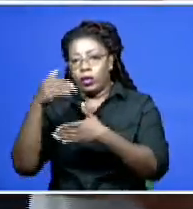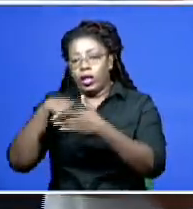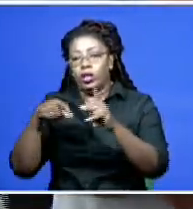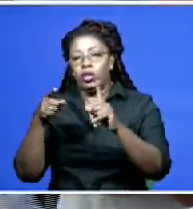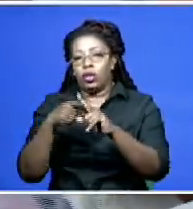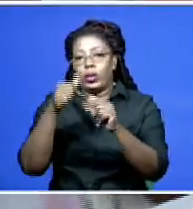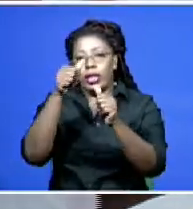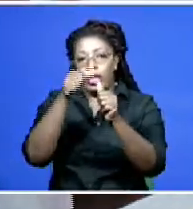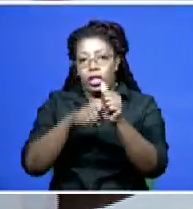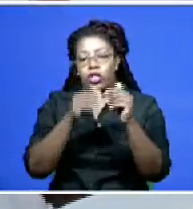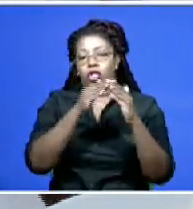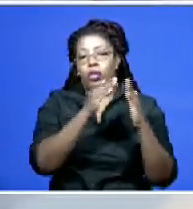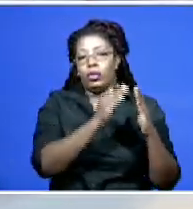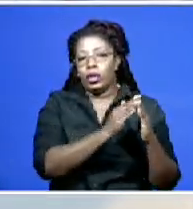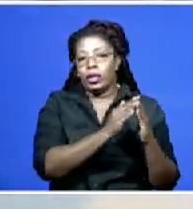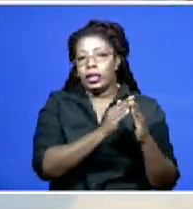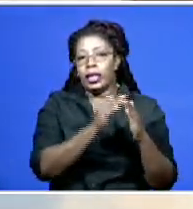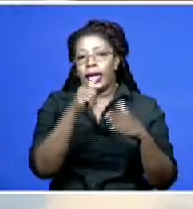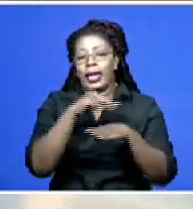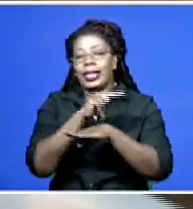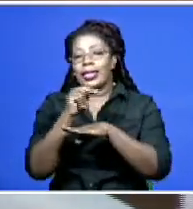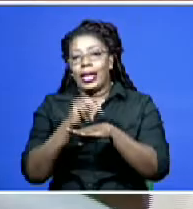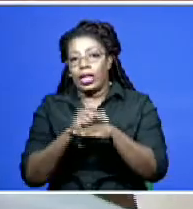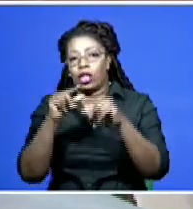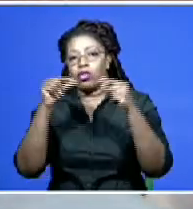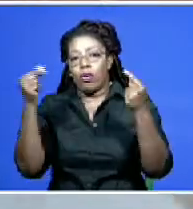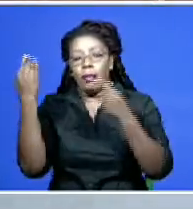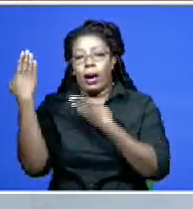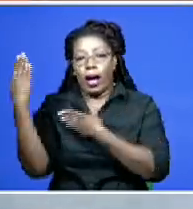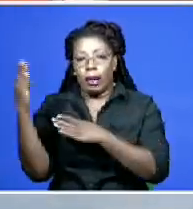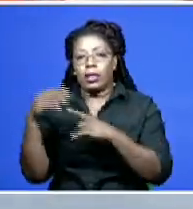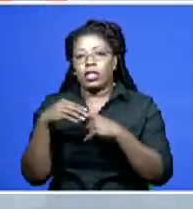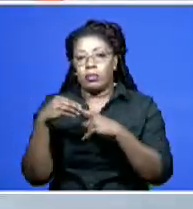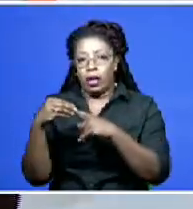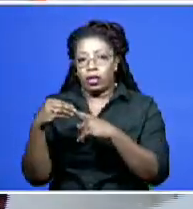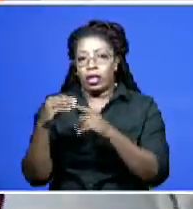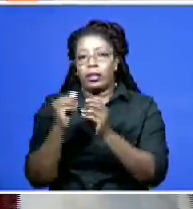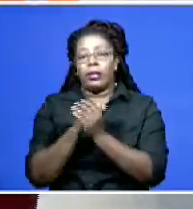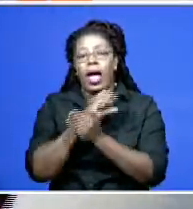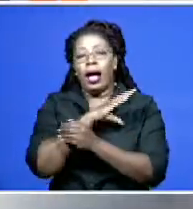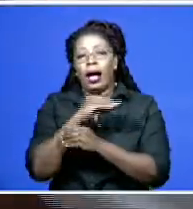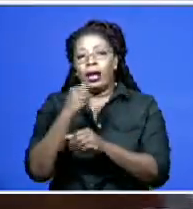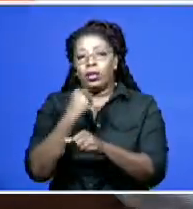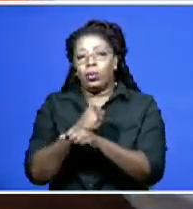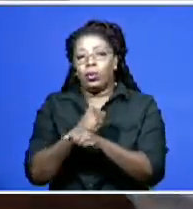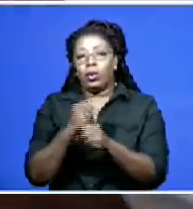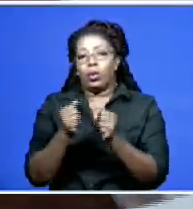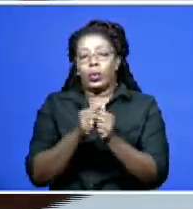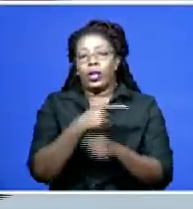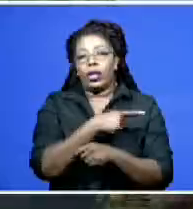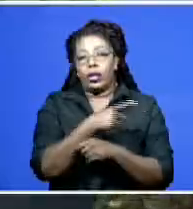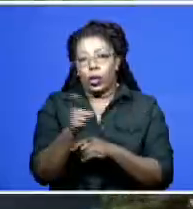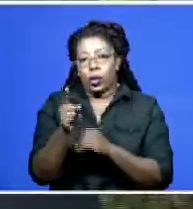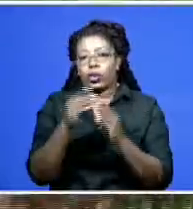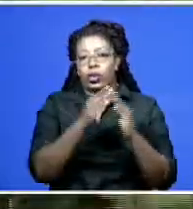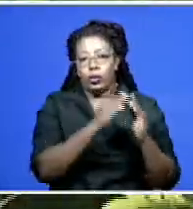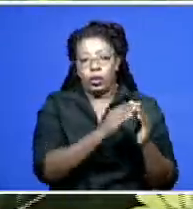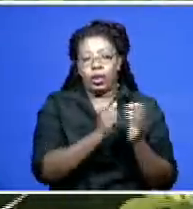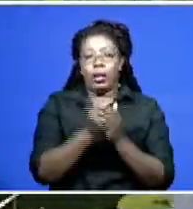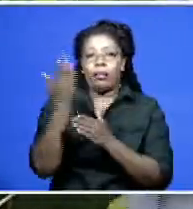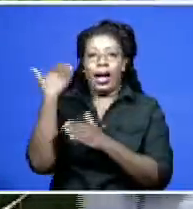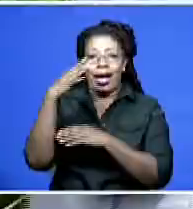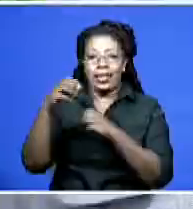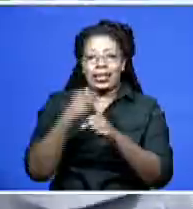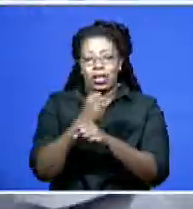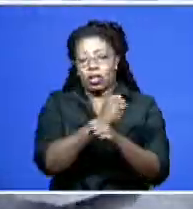every community within New Providence and Grand Bahama especially, and work with those communities. Over the years,